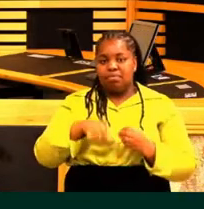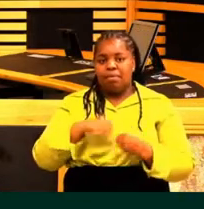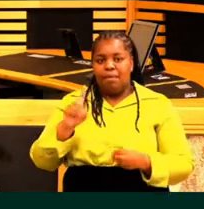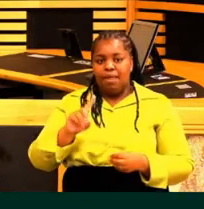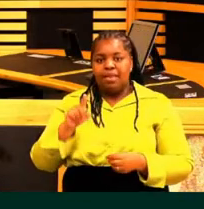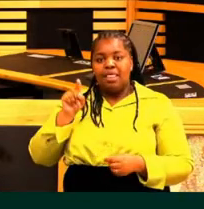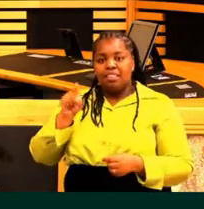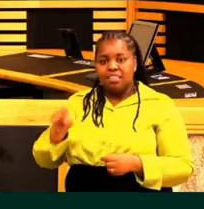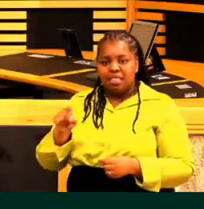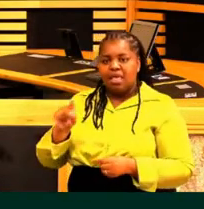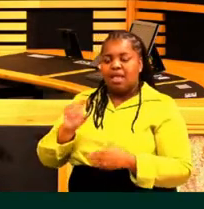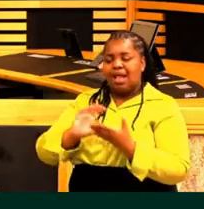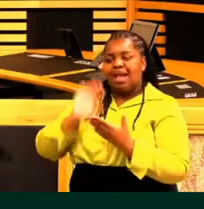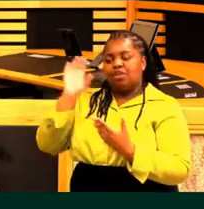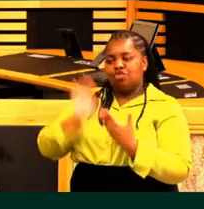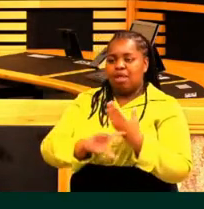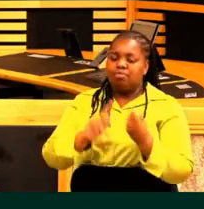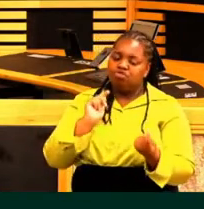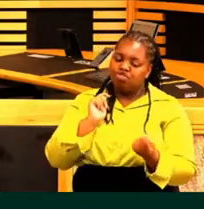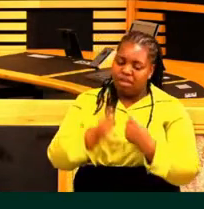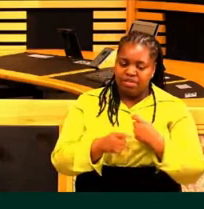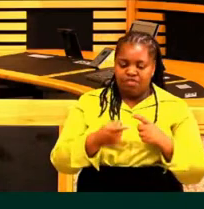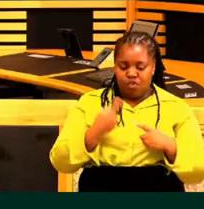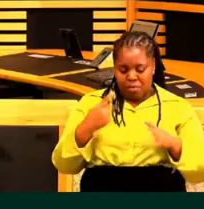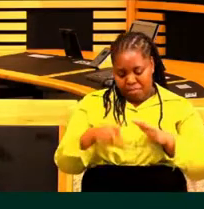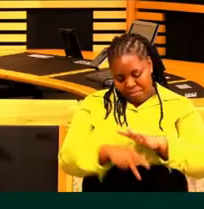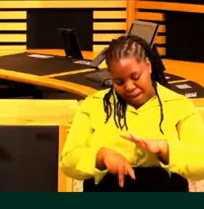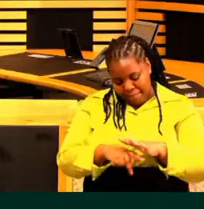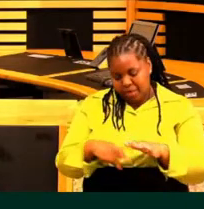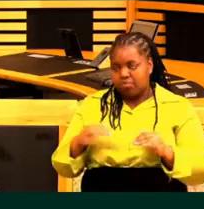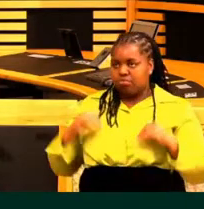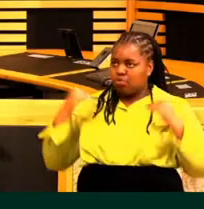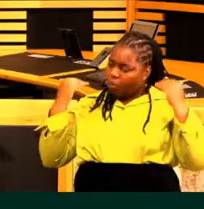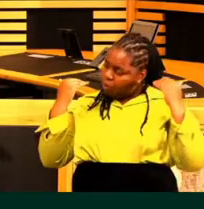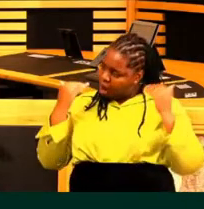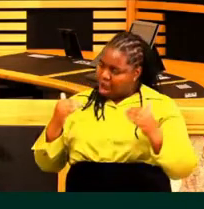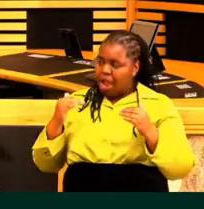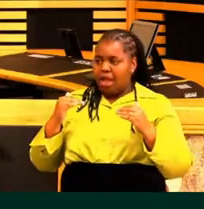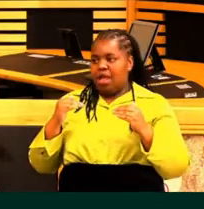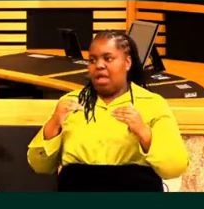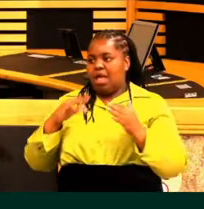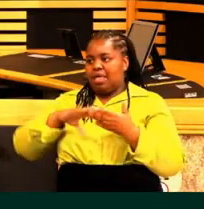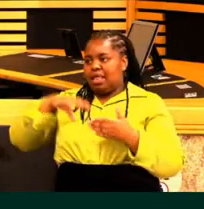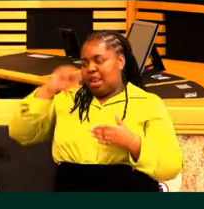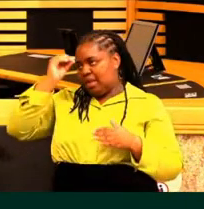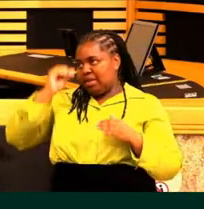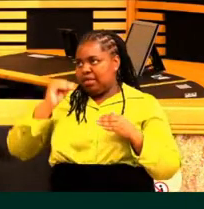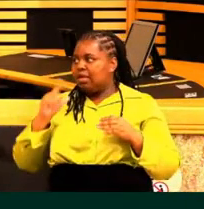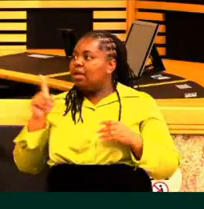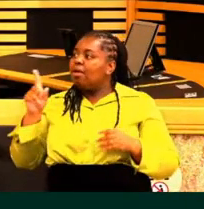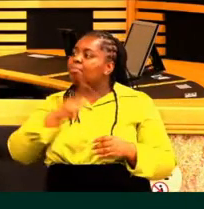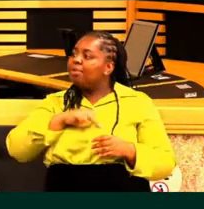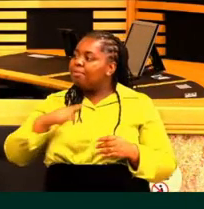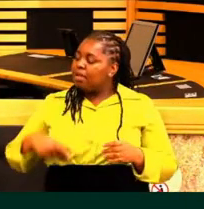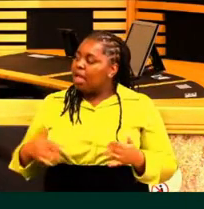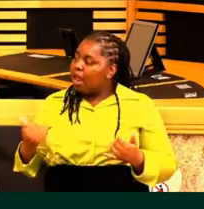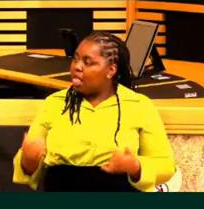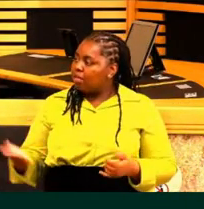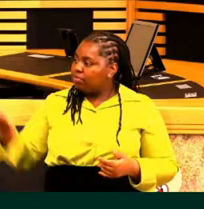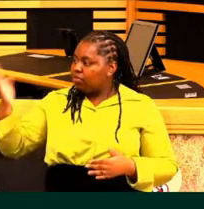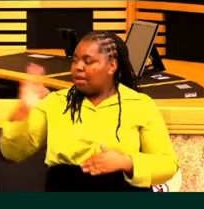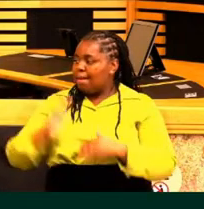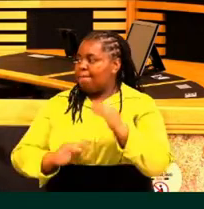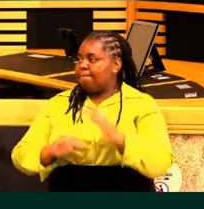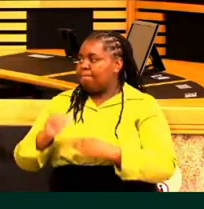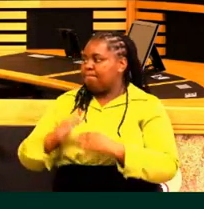needs to be changed from primary school up until to higher institutions of learning Premier you are currently building